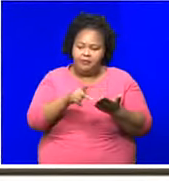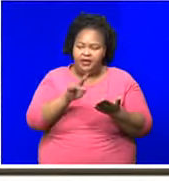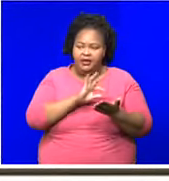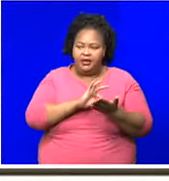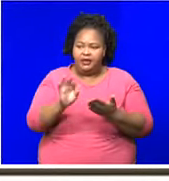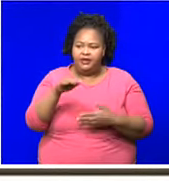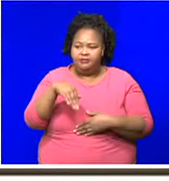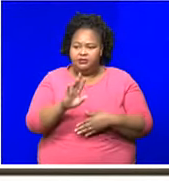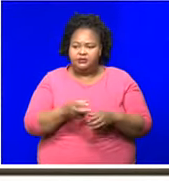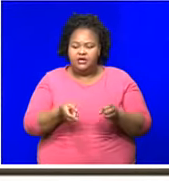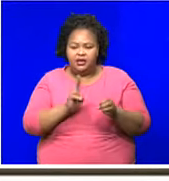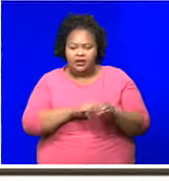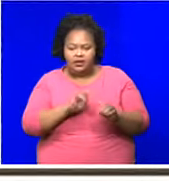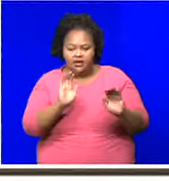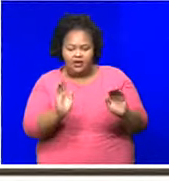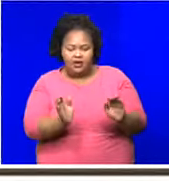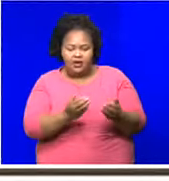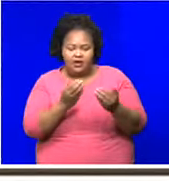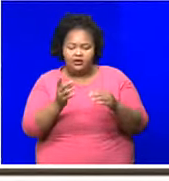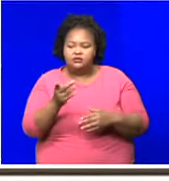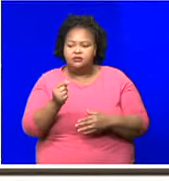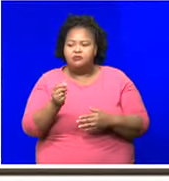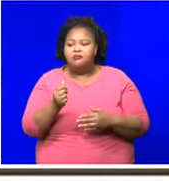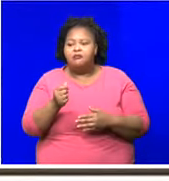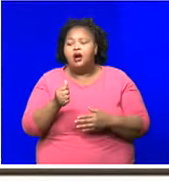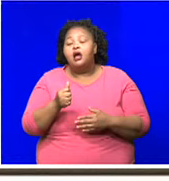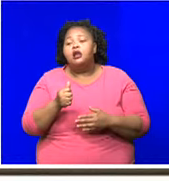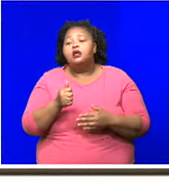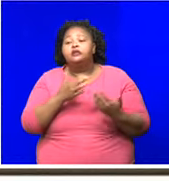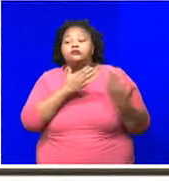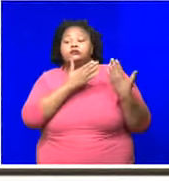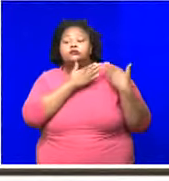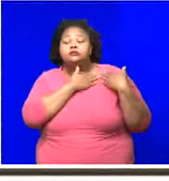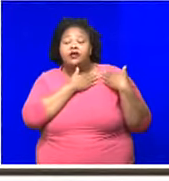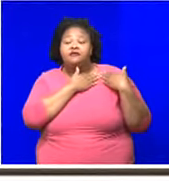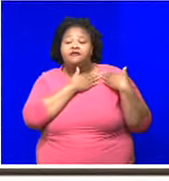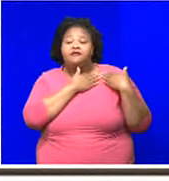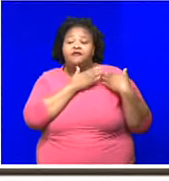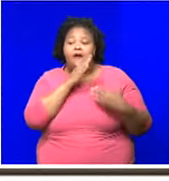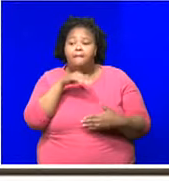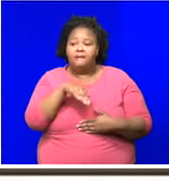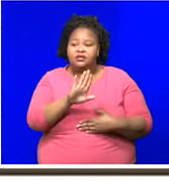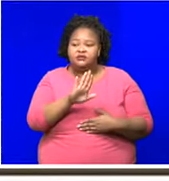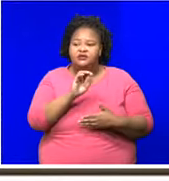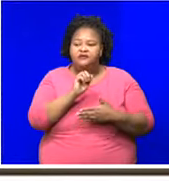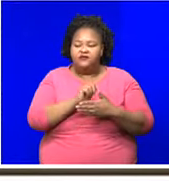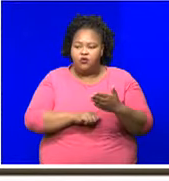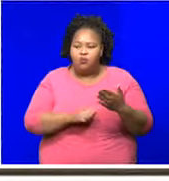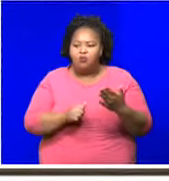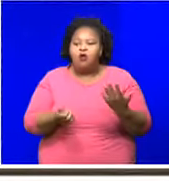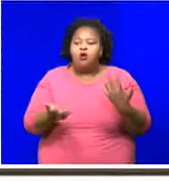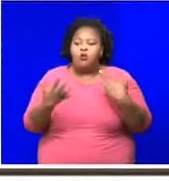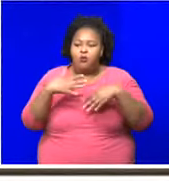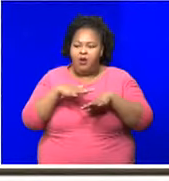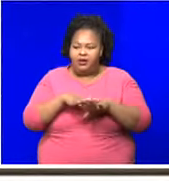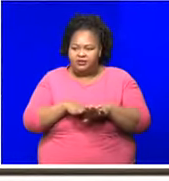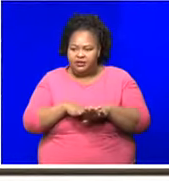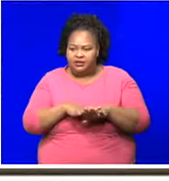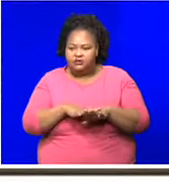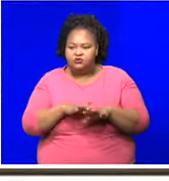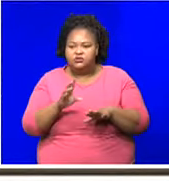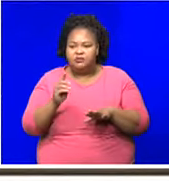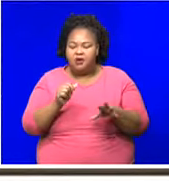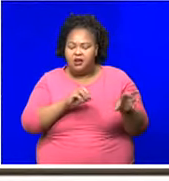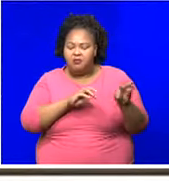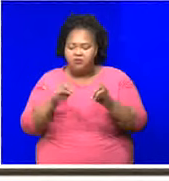encourage and develop a safe and efficient mechanisms for the exchange of money between transacting parties. It's also to